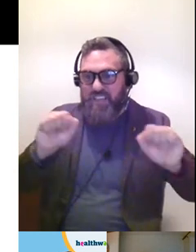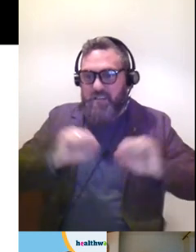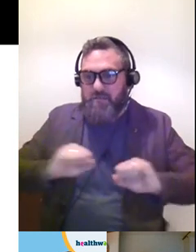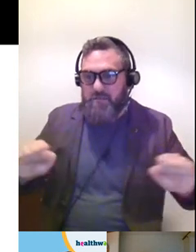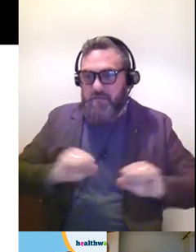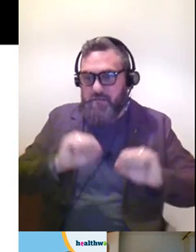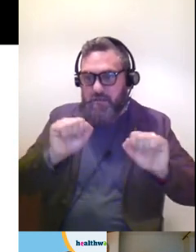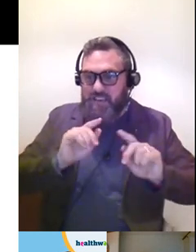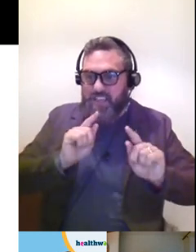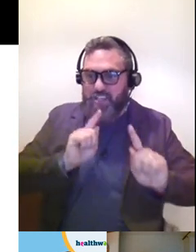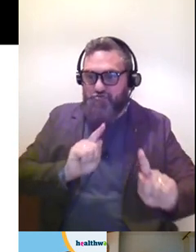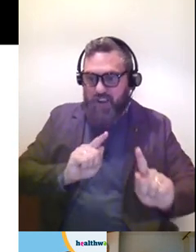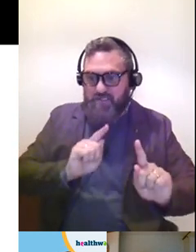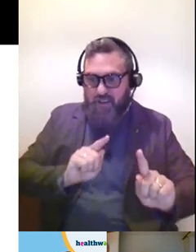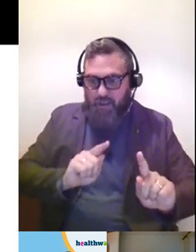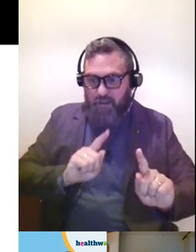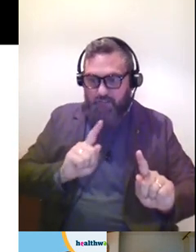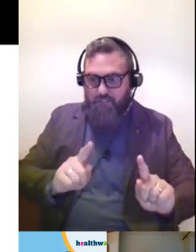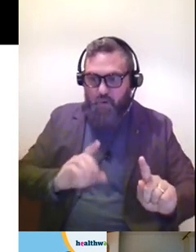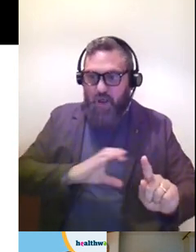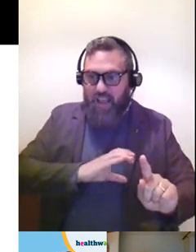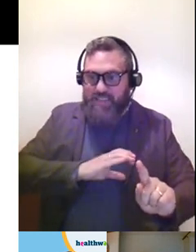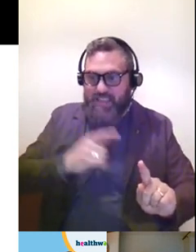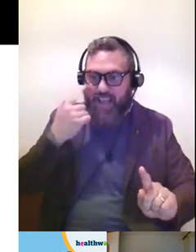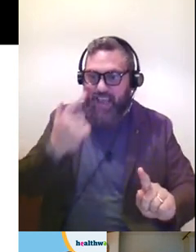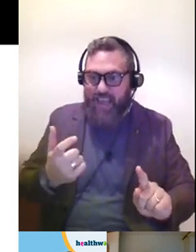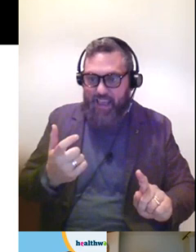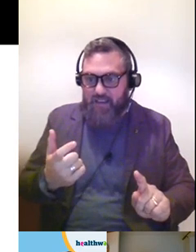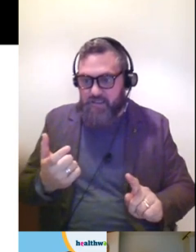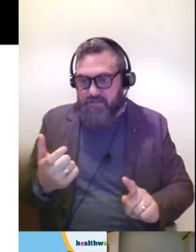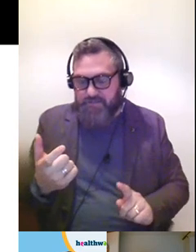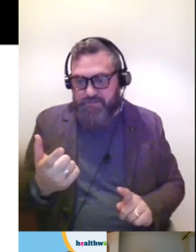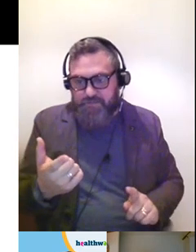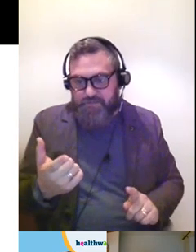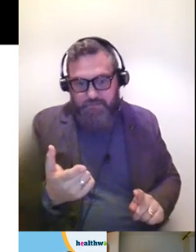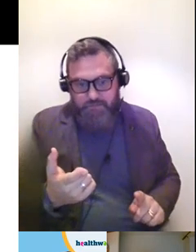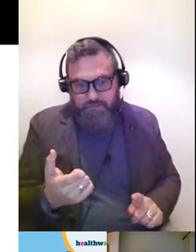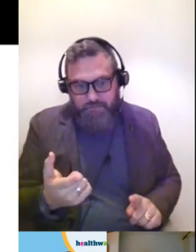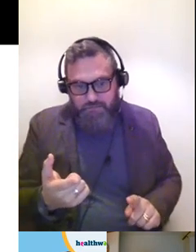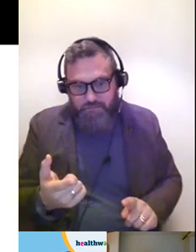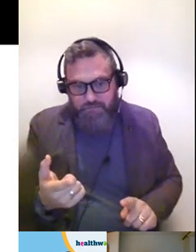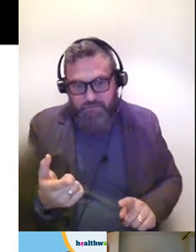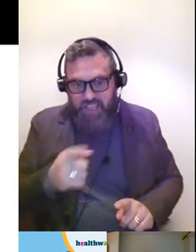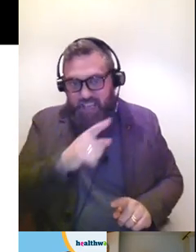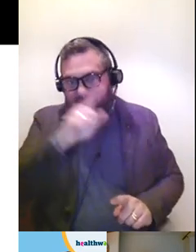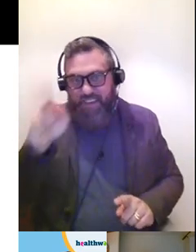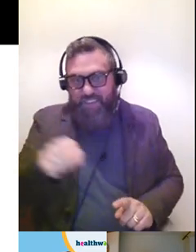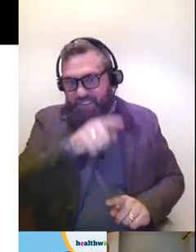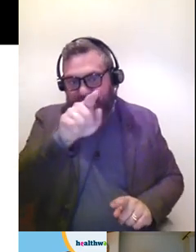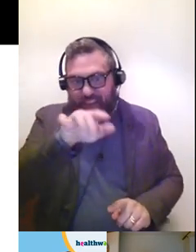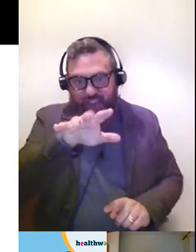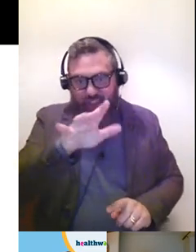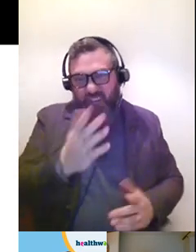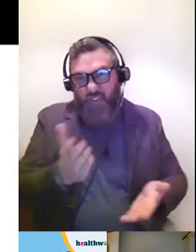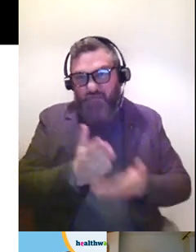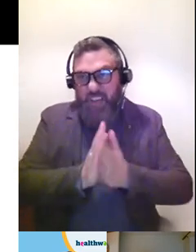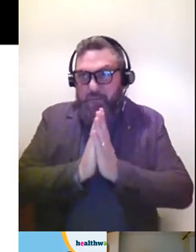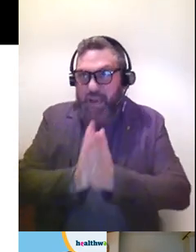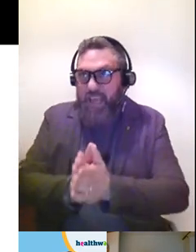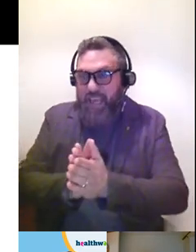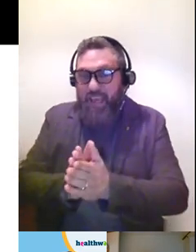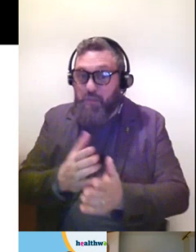prehab and rehab in terms of cancer care. So I think, you know, if it doesn't come across as a plea,